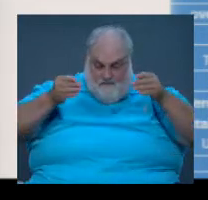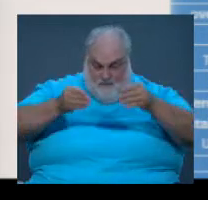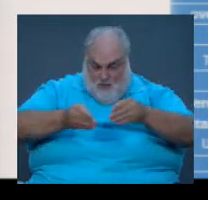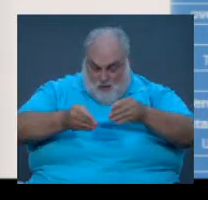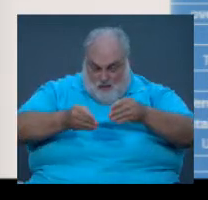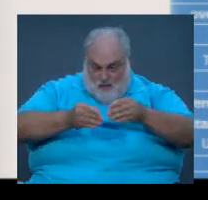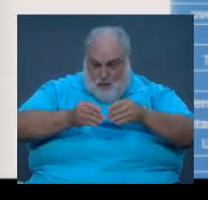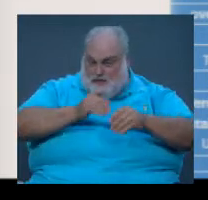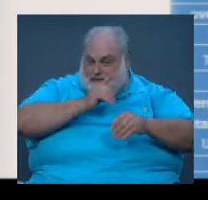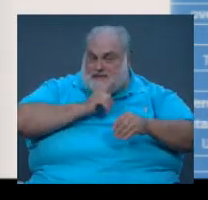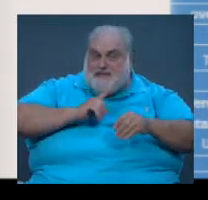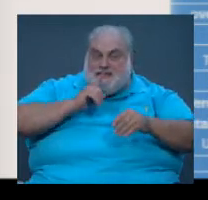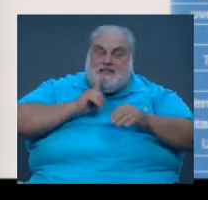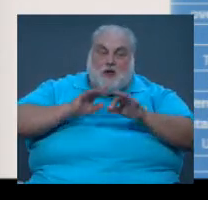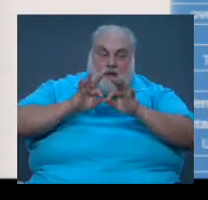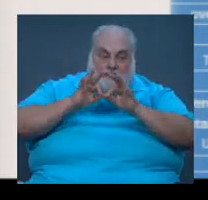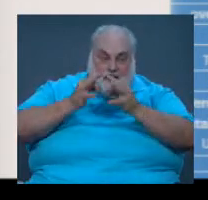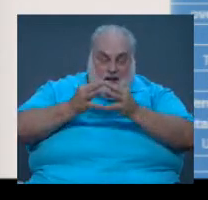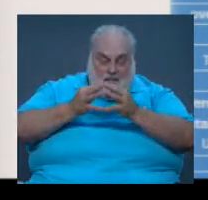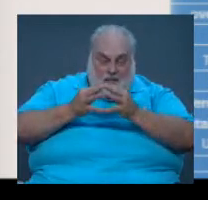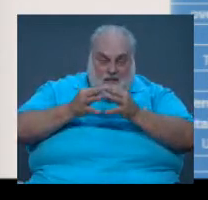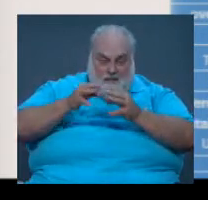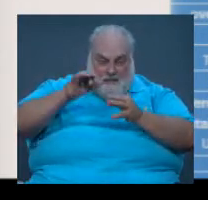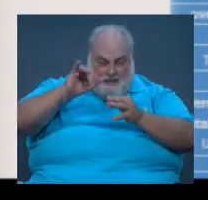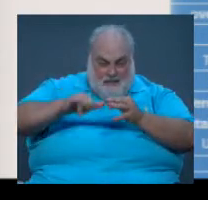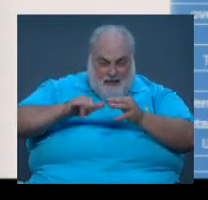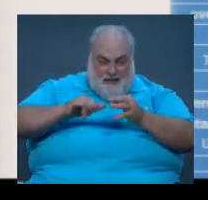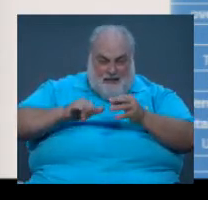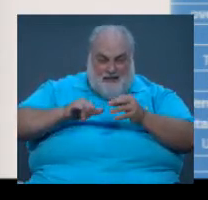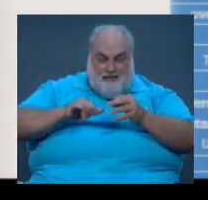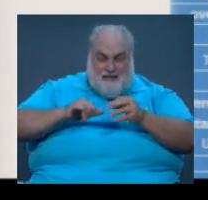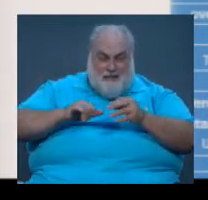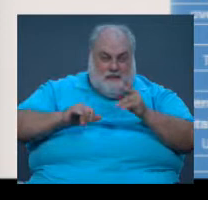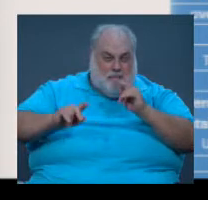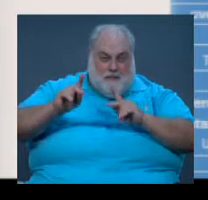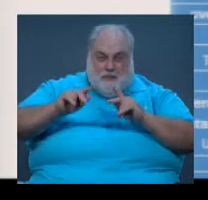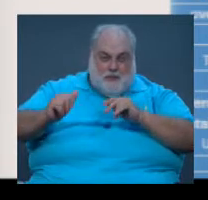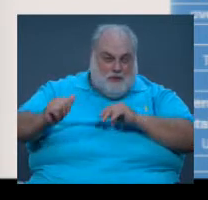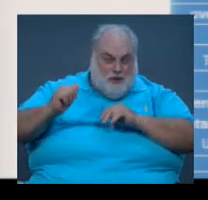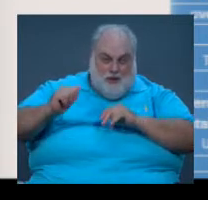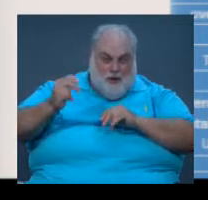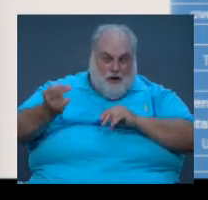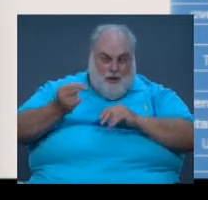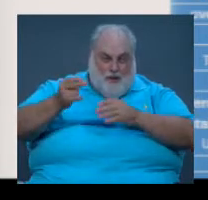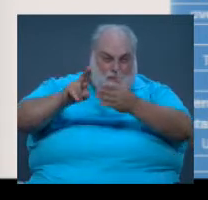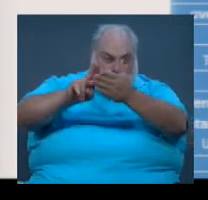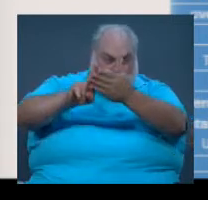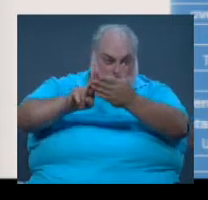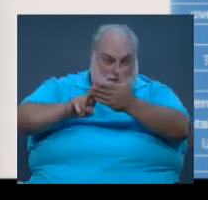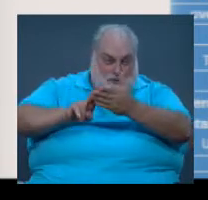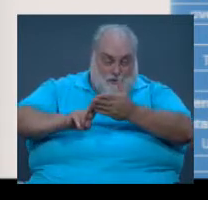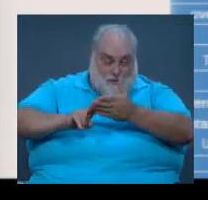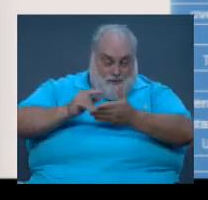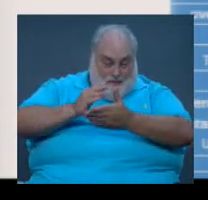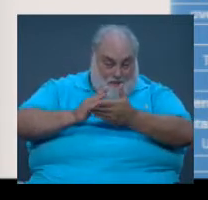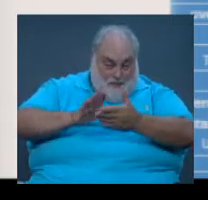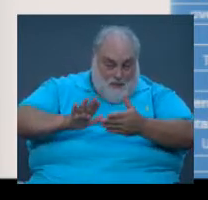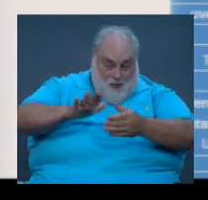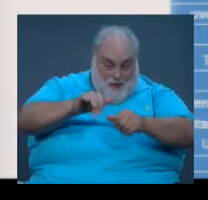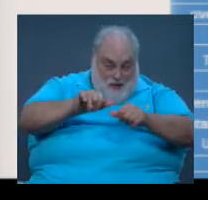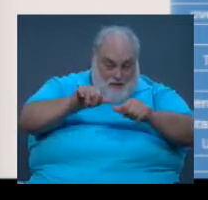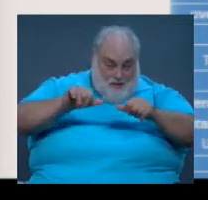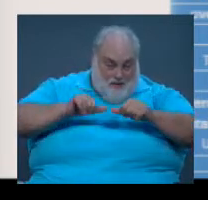on single family. However, those are the people don't always register. So you may have some that in your area that didn't